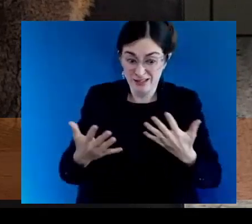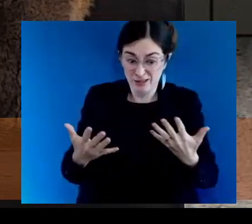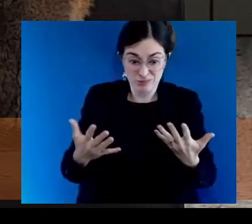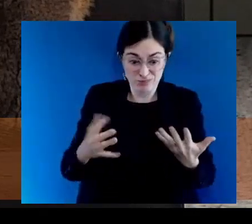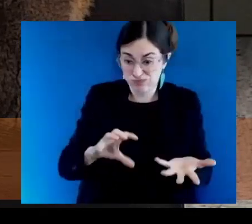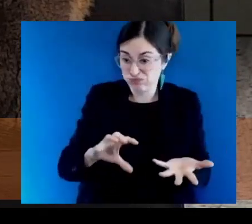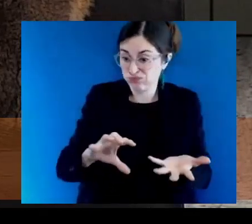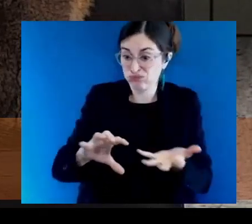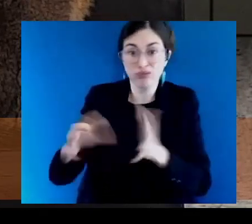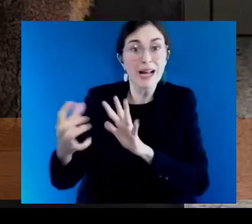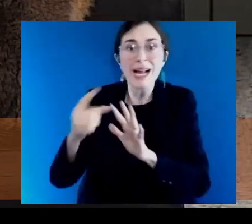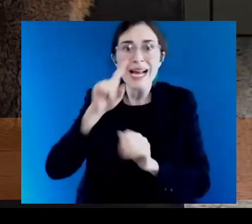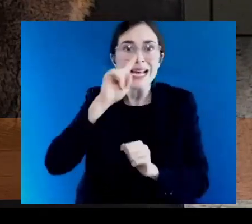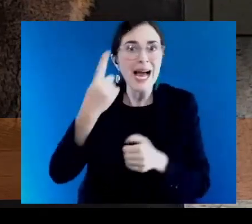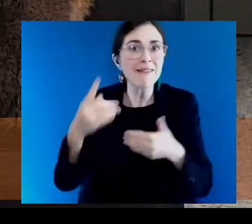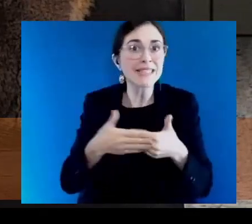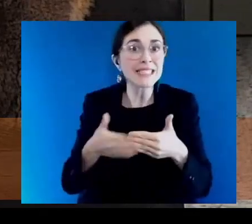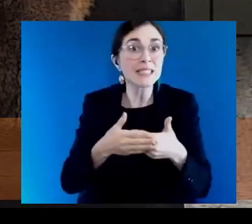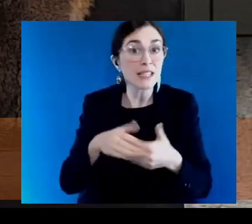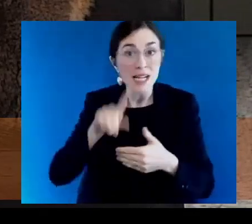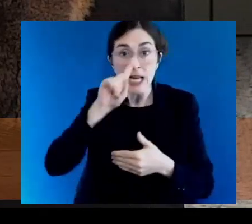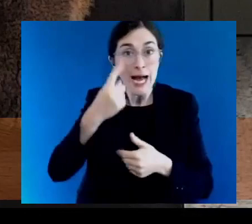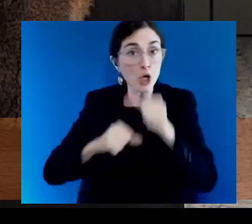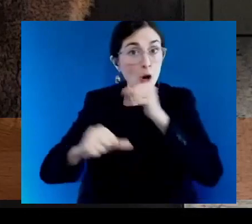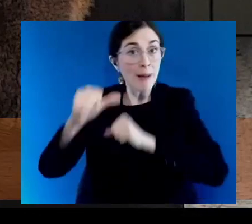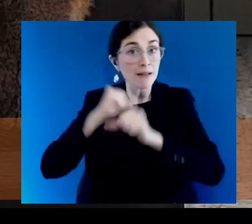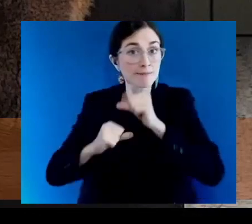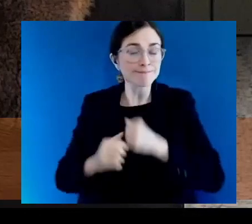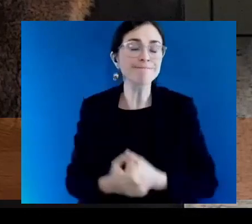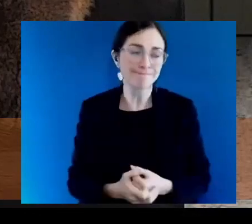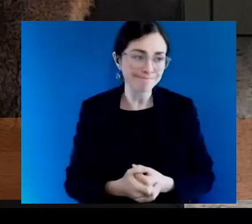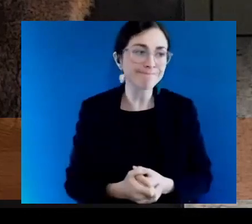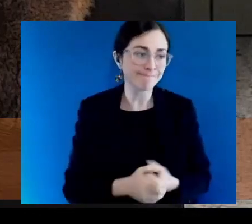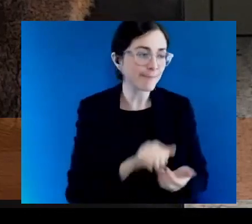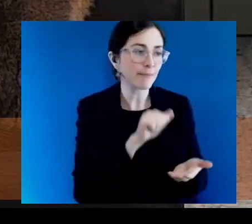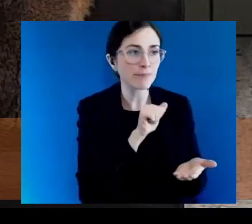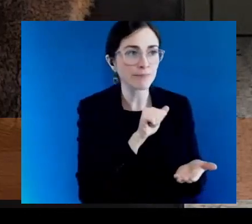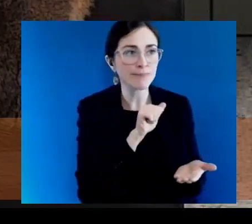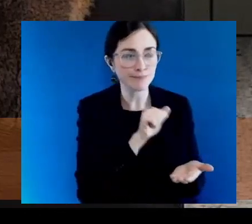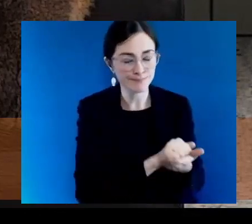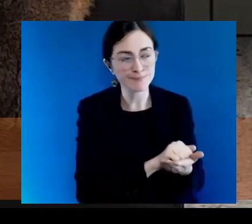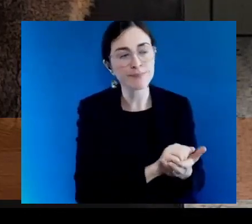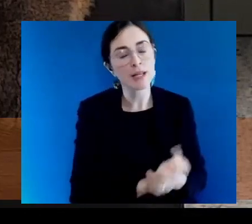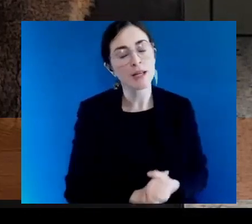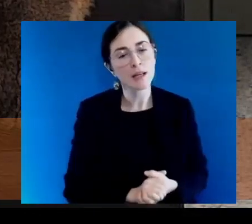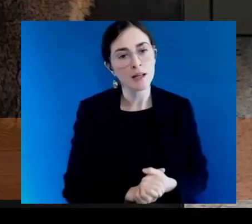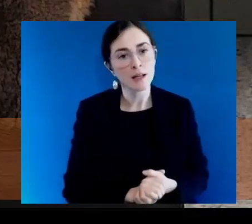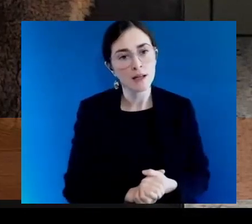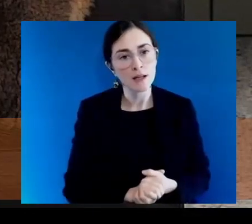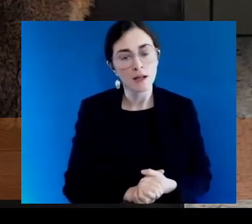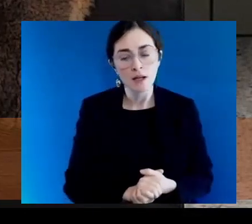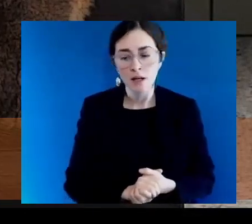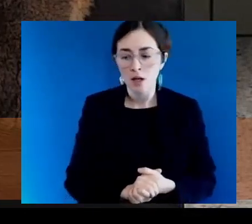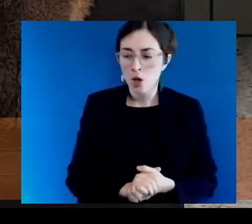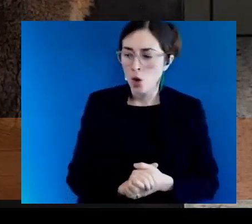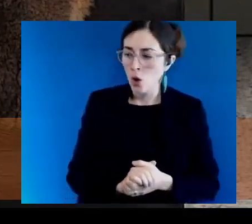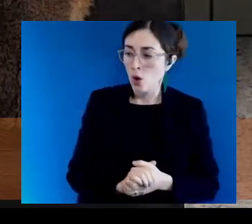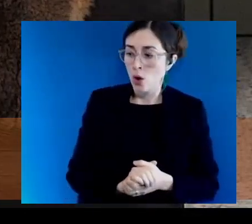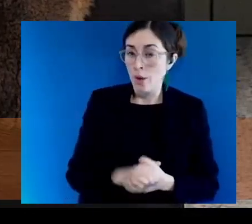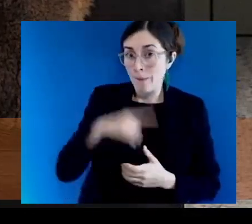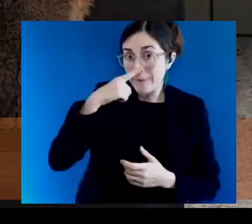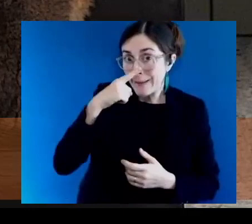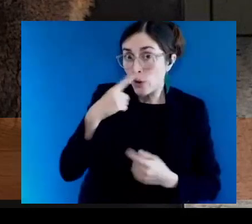altered. Definitely, yes. And that those benefiting from